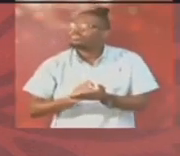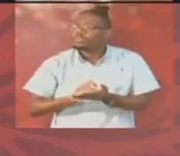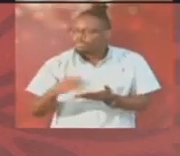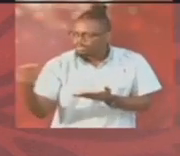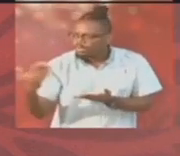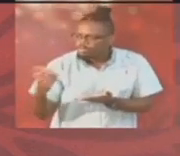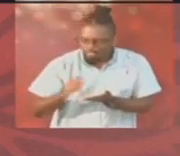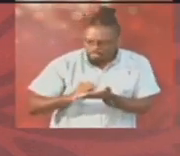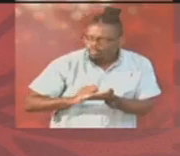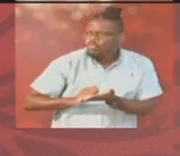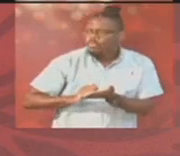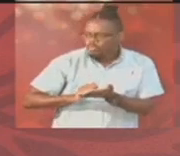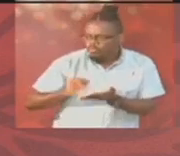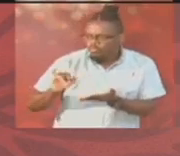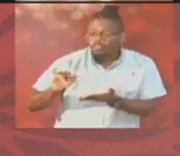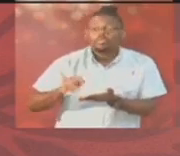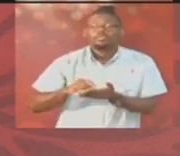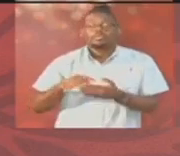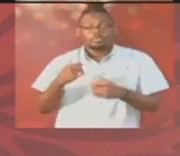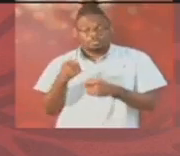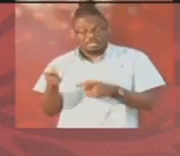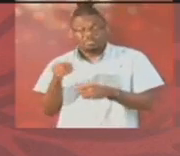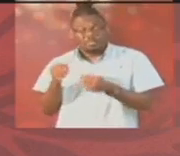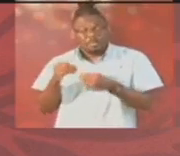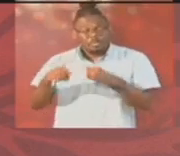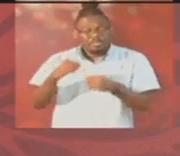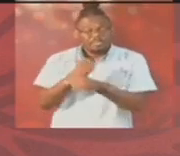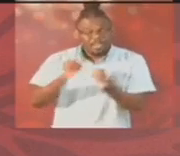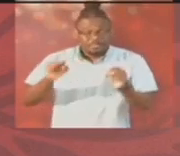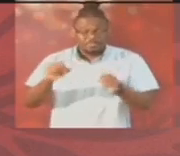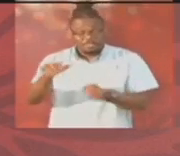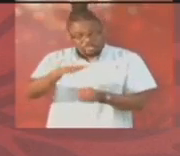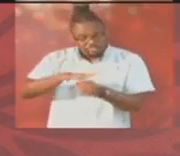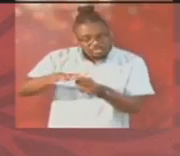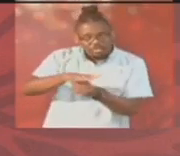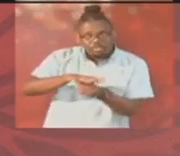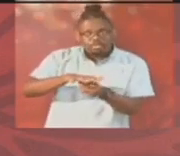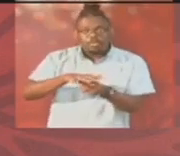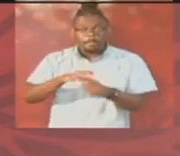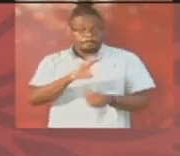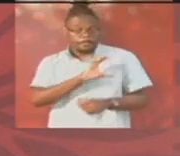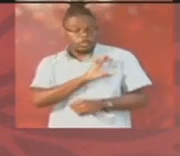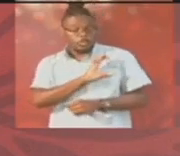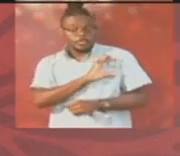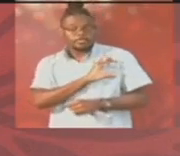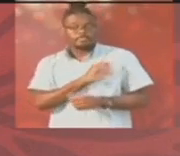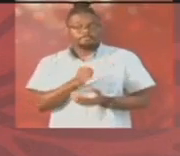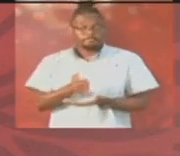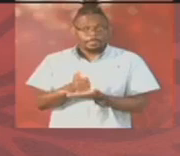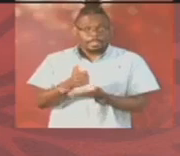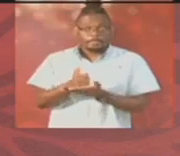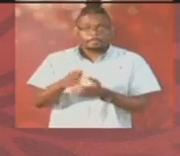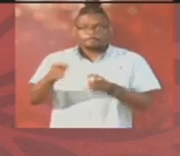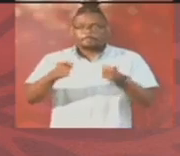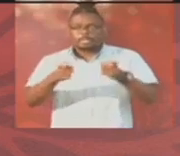the site. The Trinidad and Tobago Police Service assisted us in controlling the large crowds that were gathering outside of the